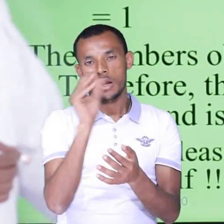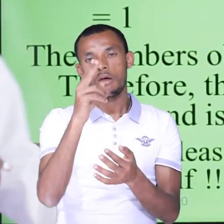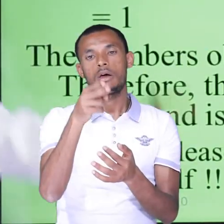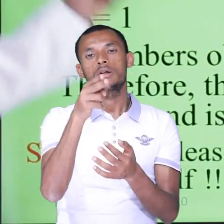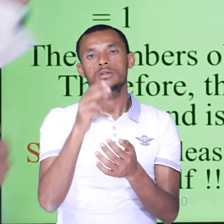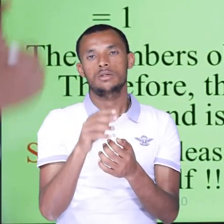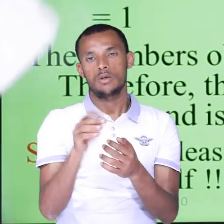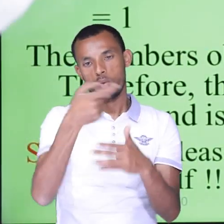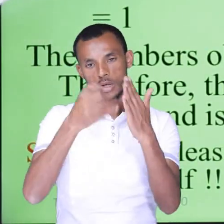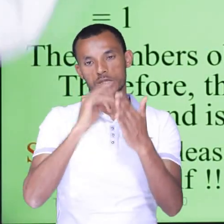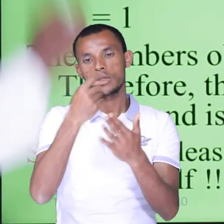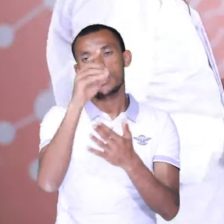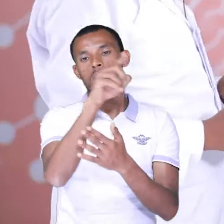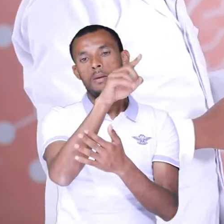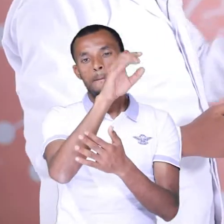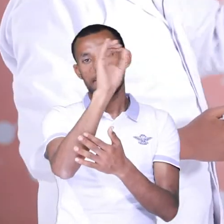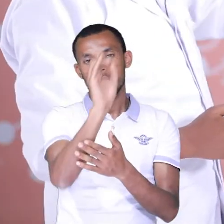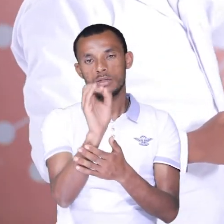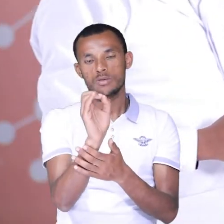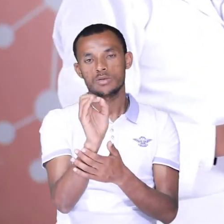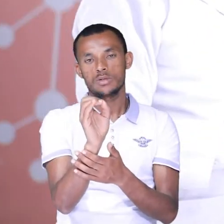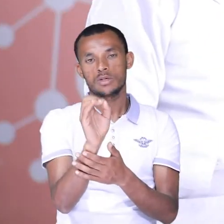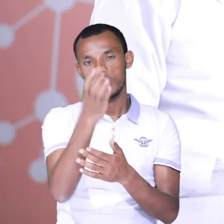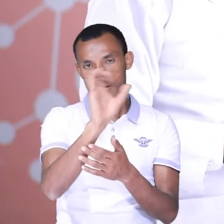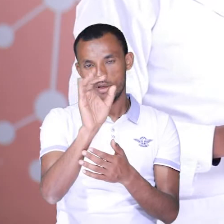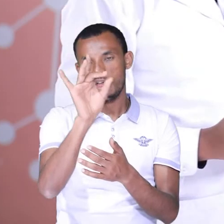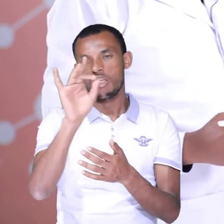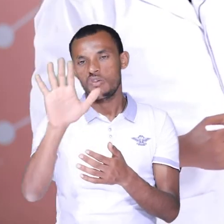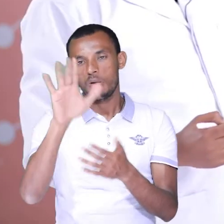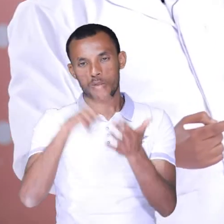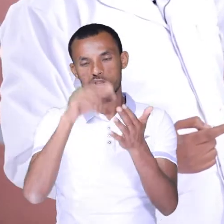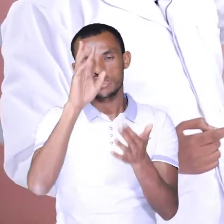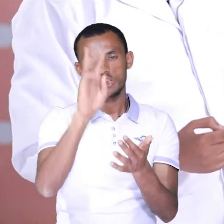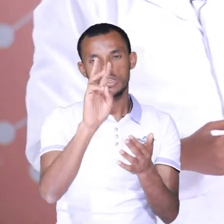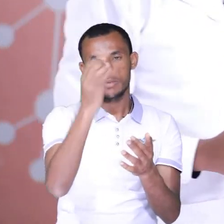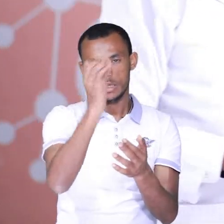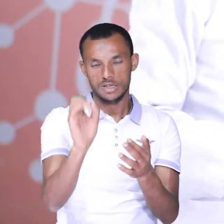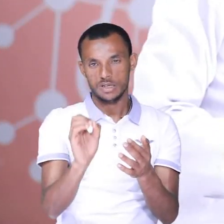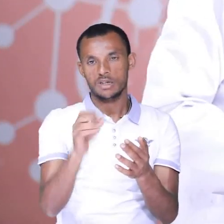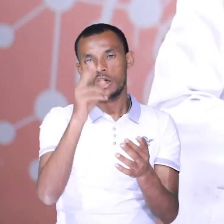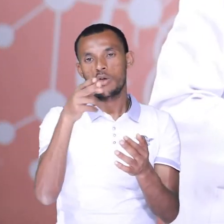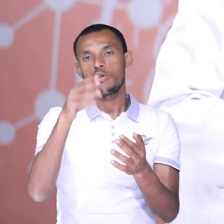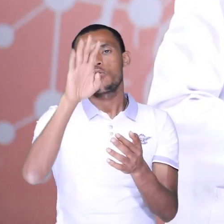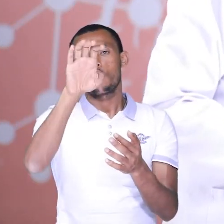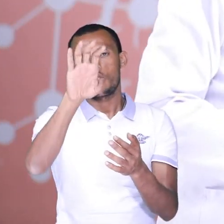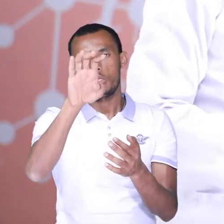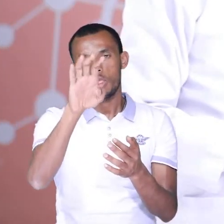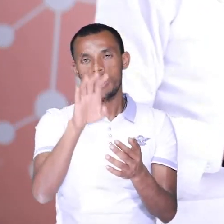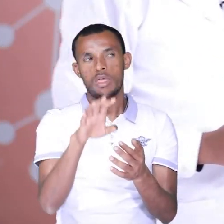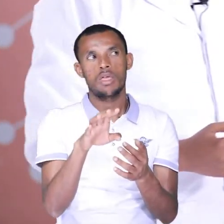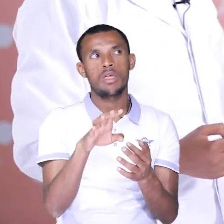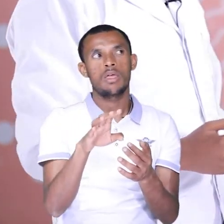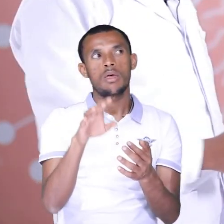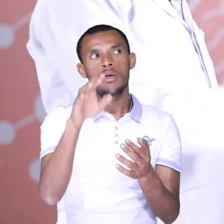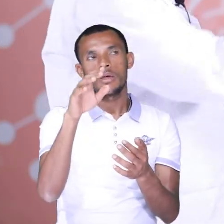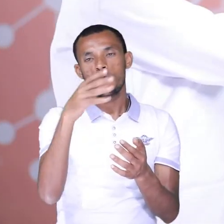hydrogen. What is their percentage? Carbon is 85.64%, hydrogen is